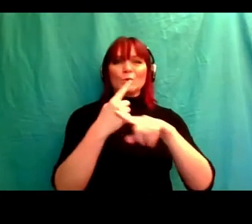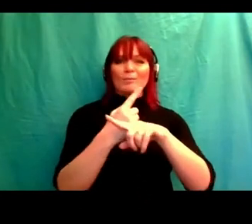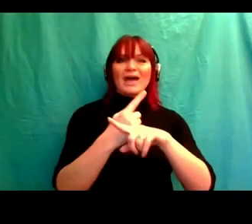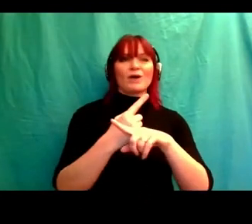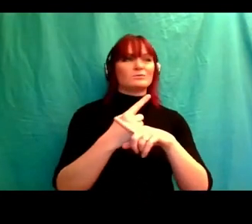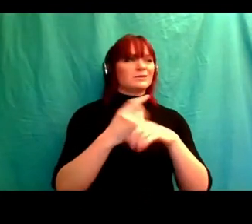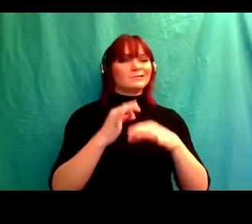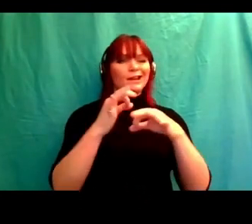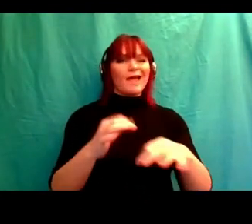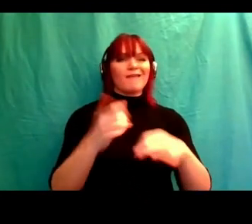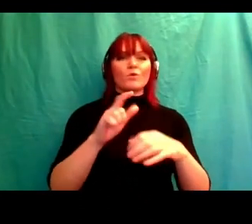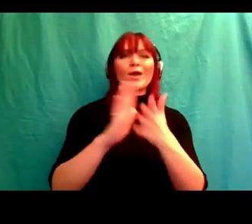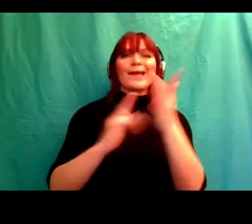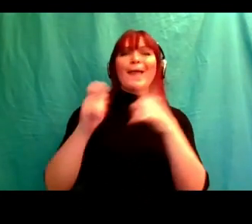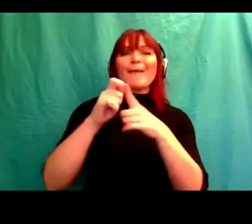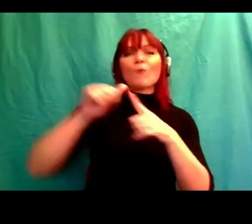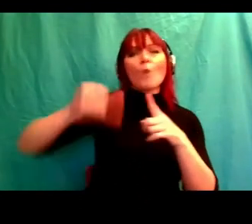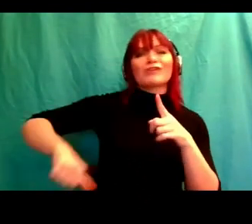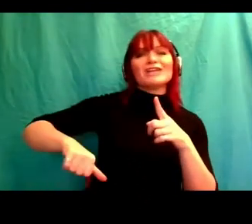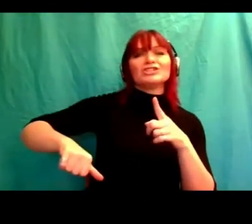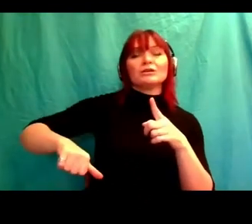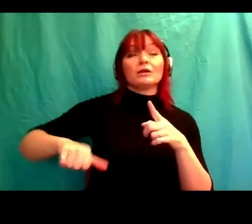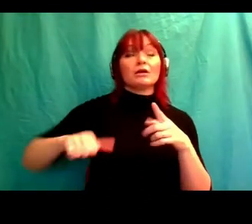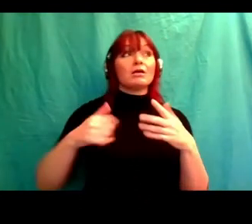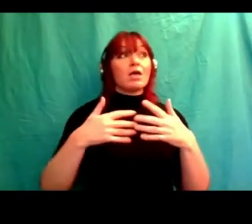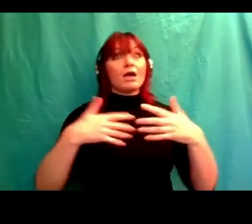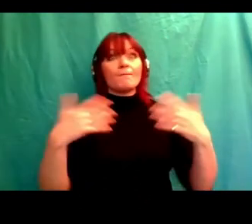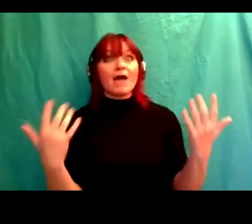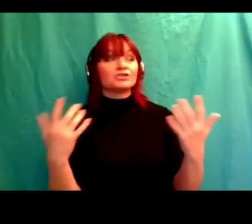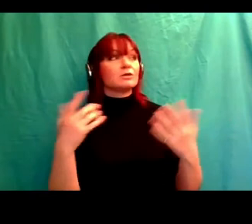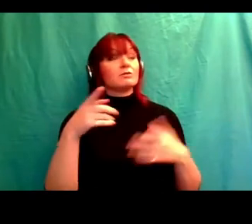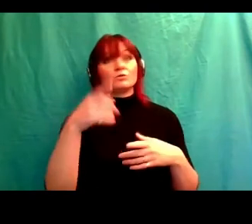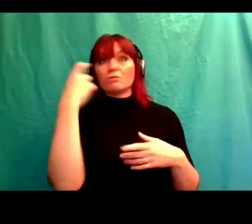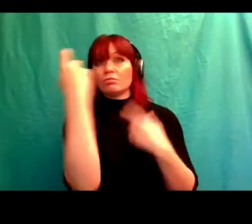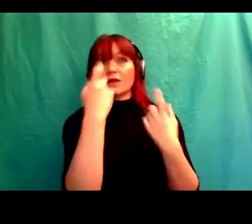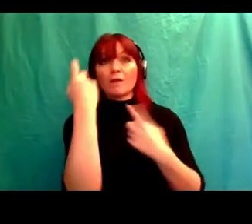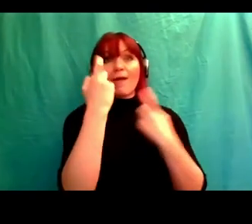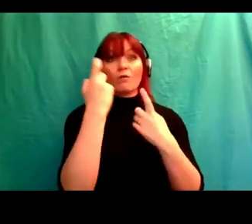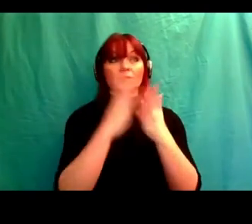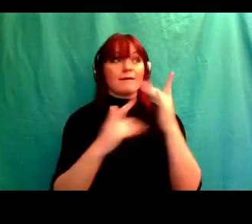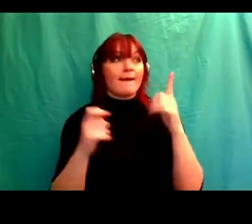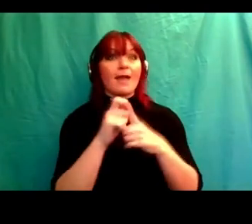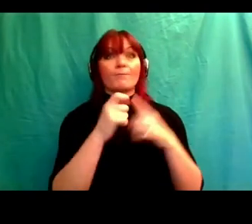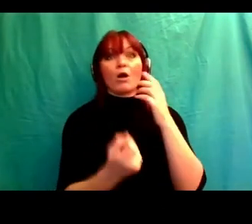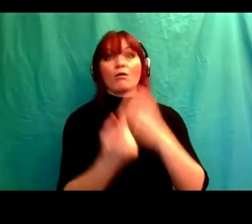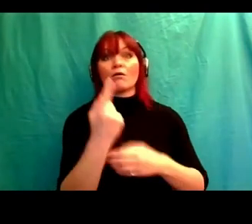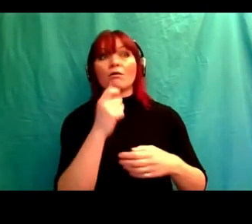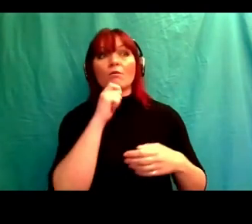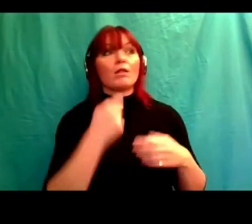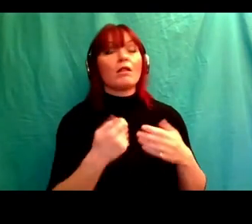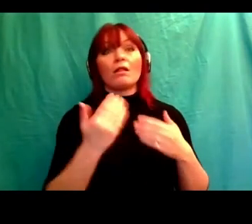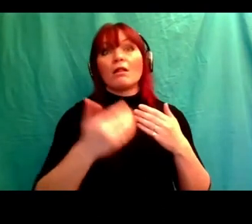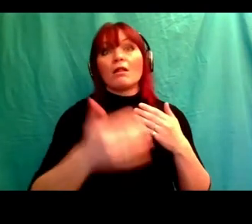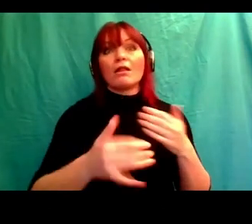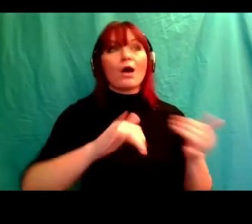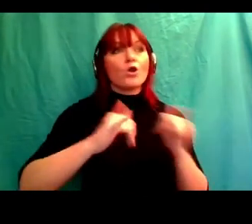operation. Imagine the constant anxiety of not knowing whether your operation, which can make a material difference to your life, is on or off again, or on or off again. So